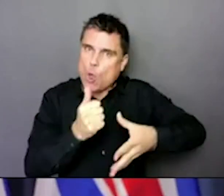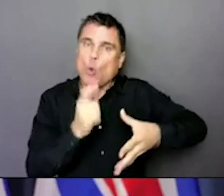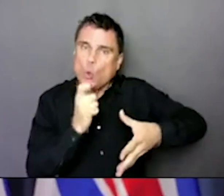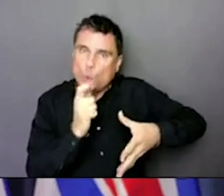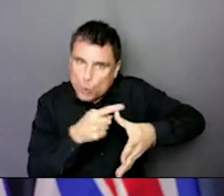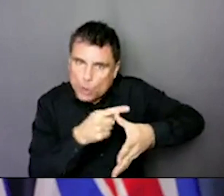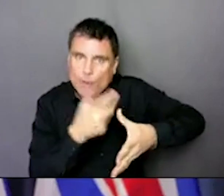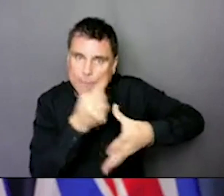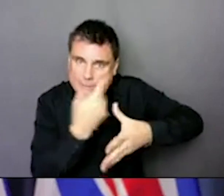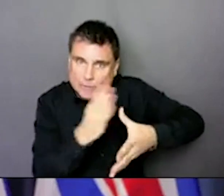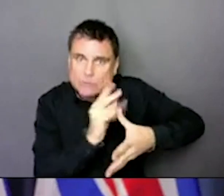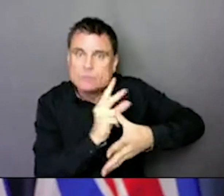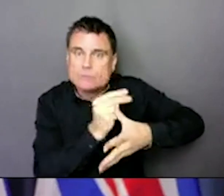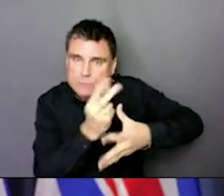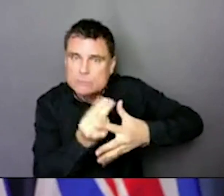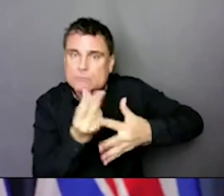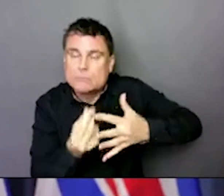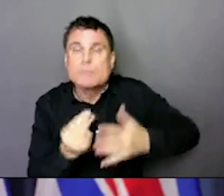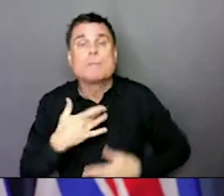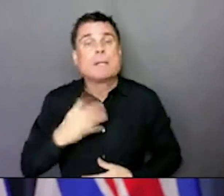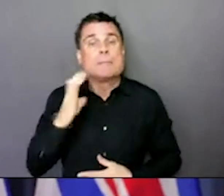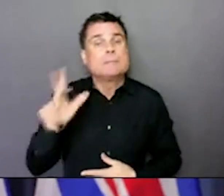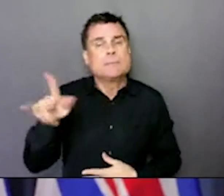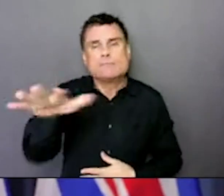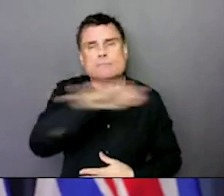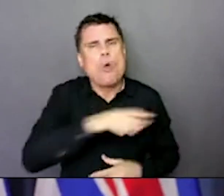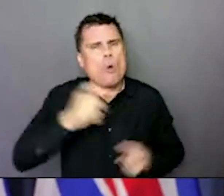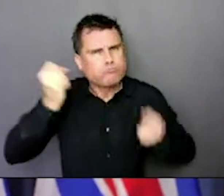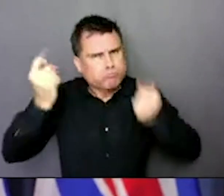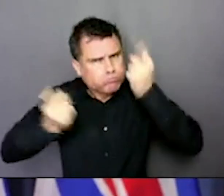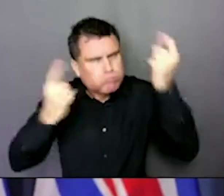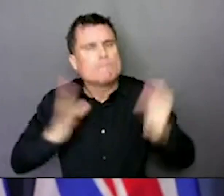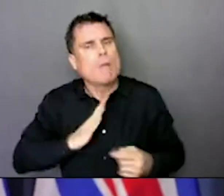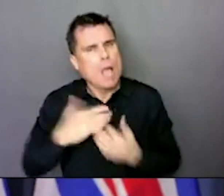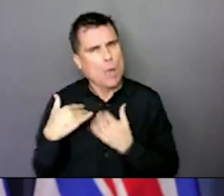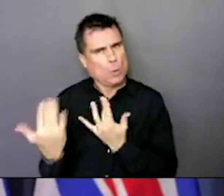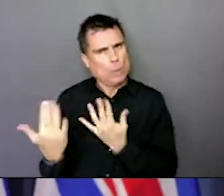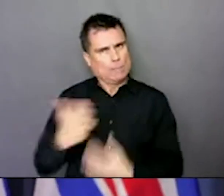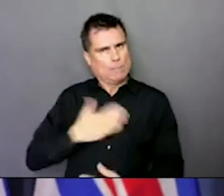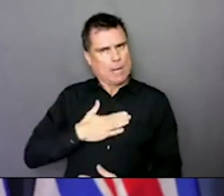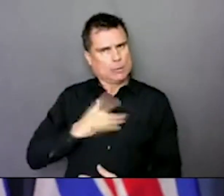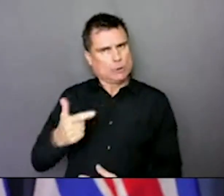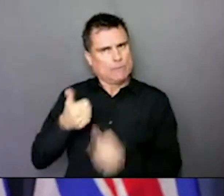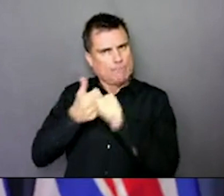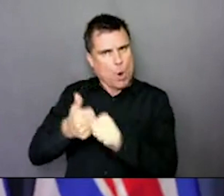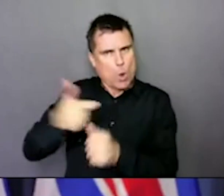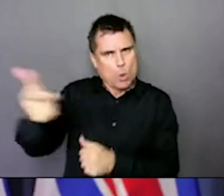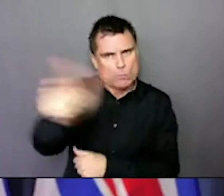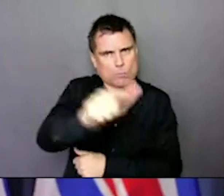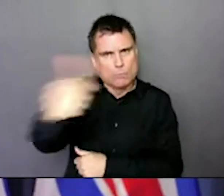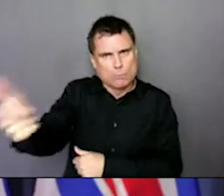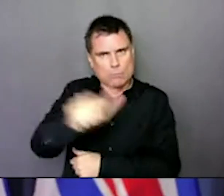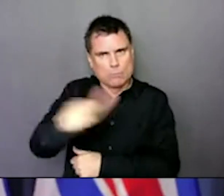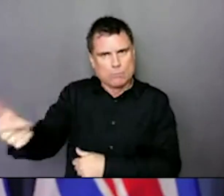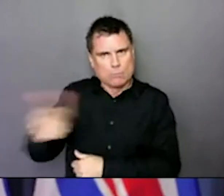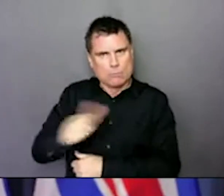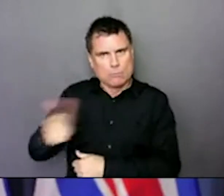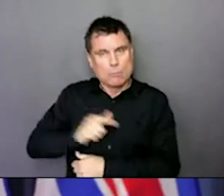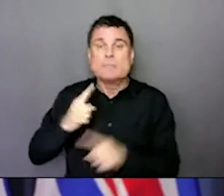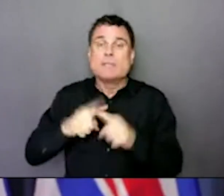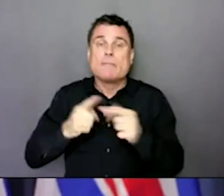of what is the best health outcome, we want to start. I think the rule of thumb is the older you are, the more at risk you are.